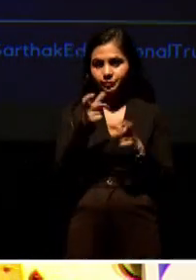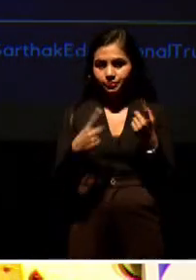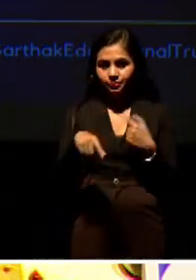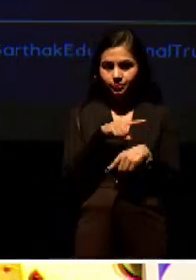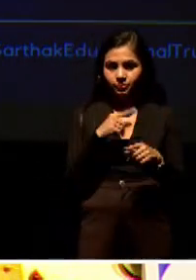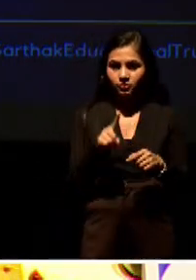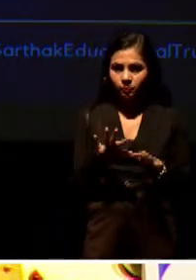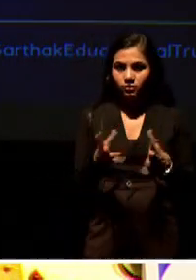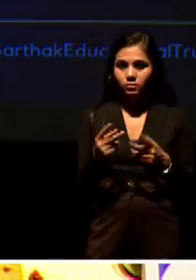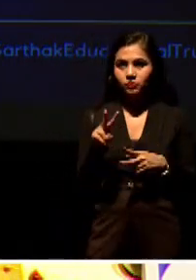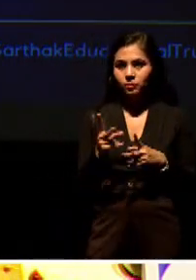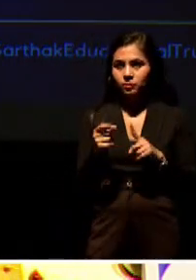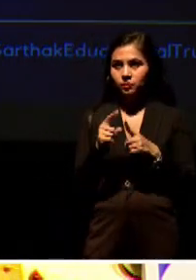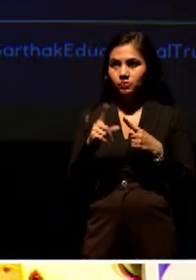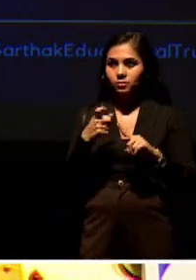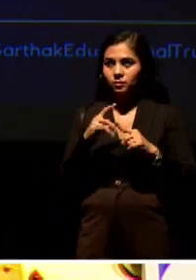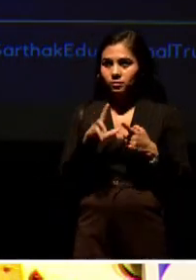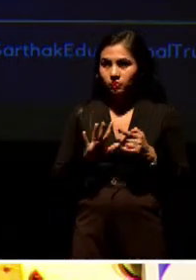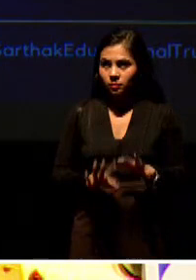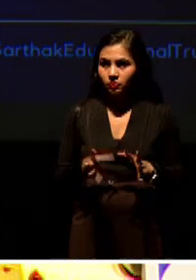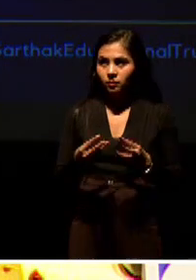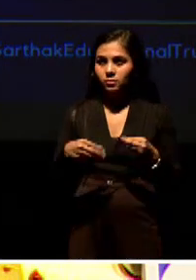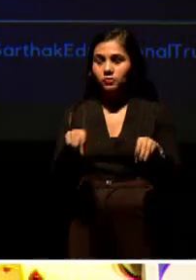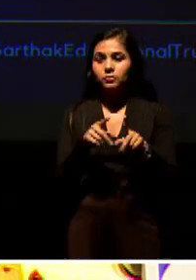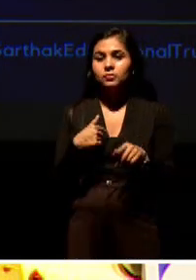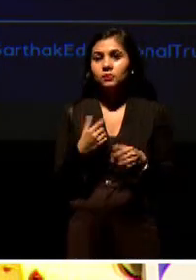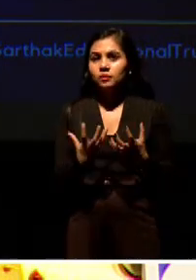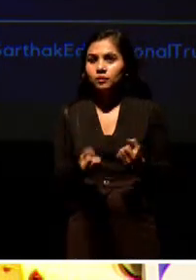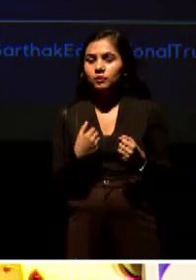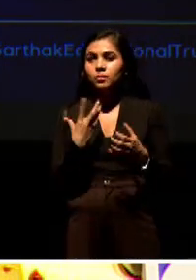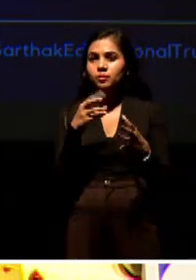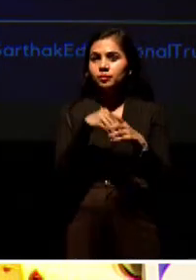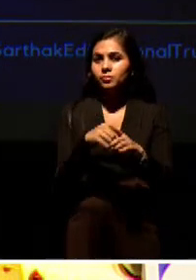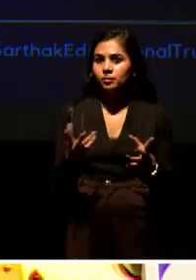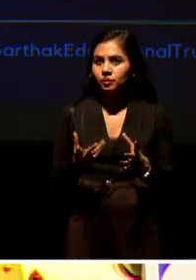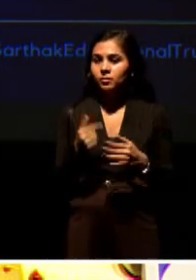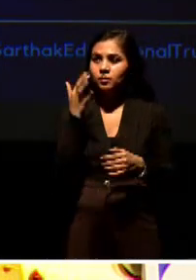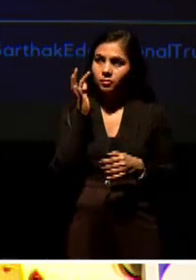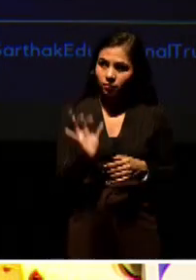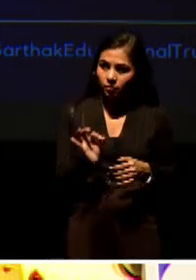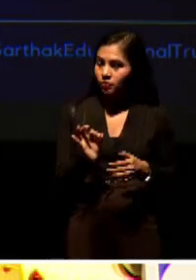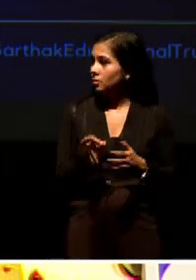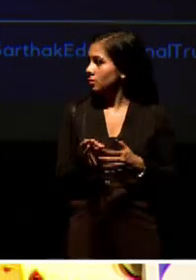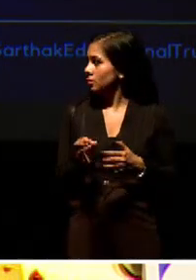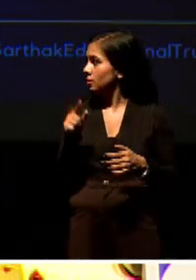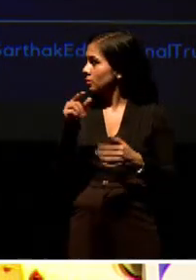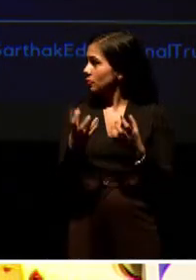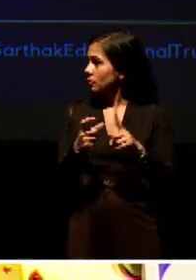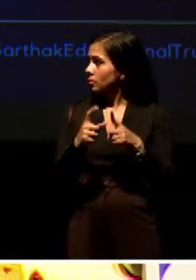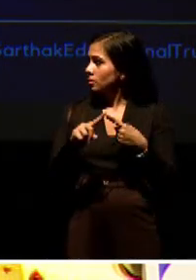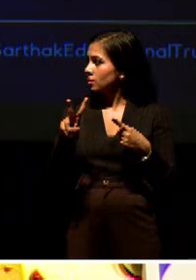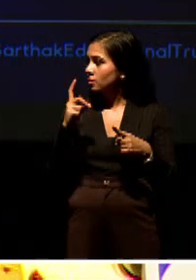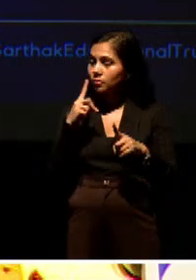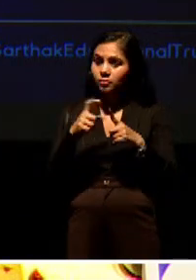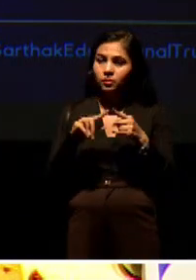and then claim a lot of things, it does not work. So from here, I would say that it's important that whatever device